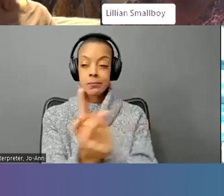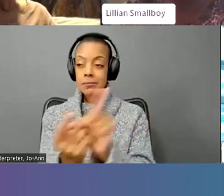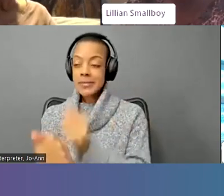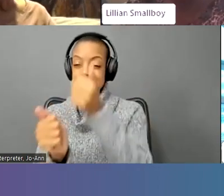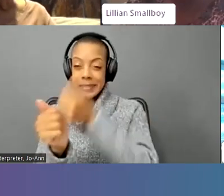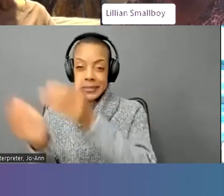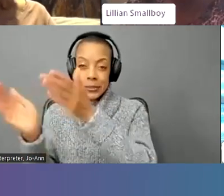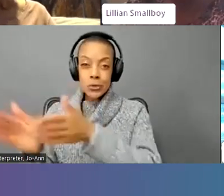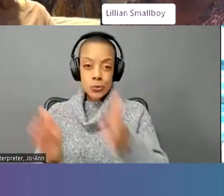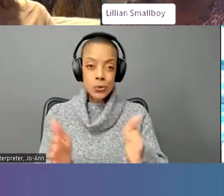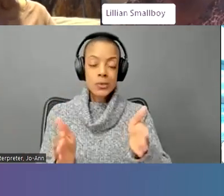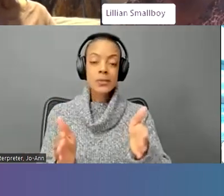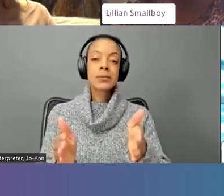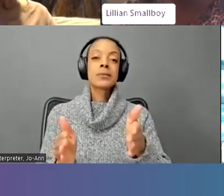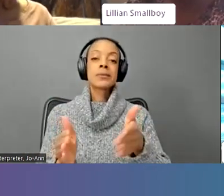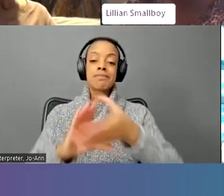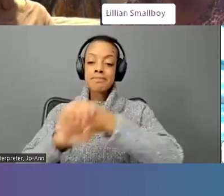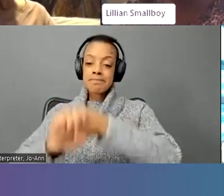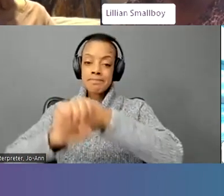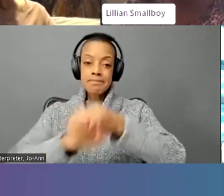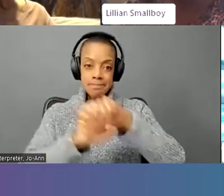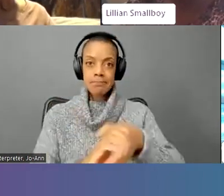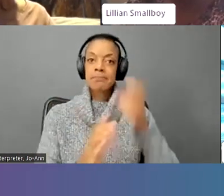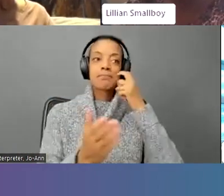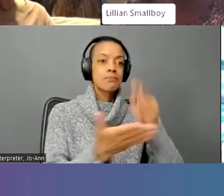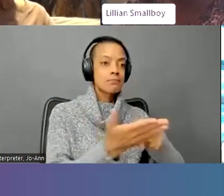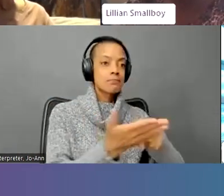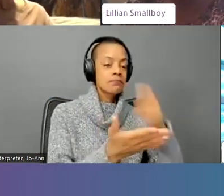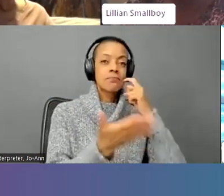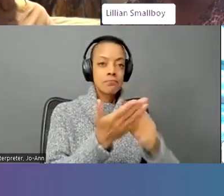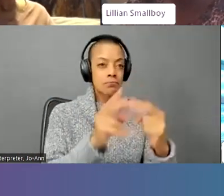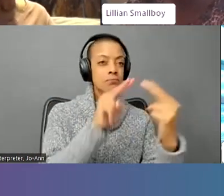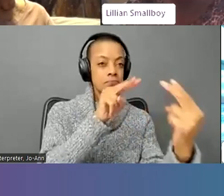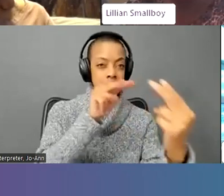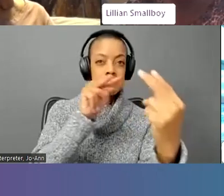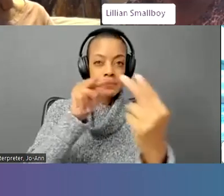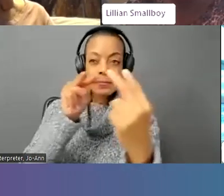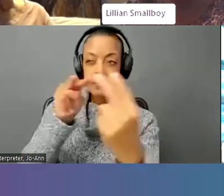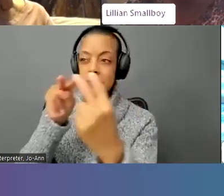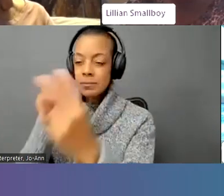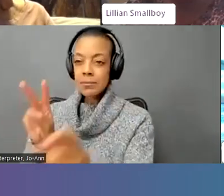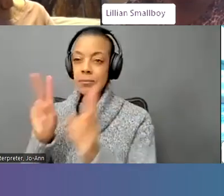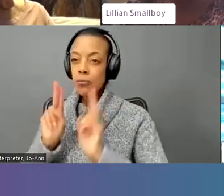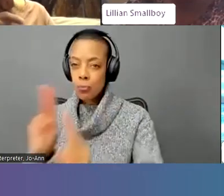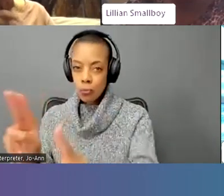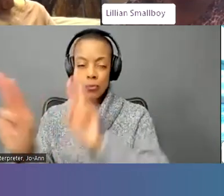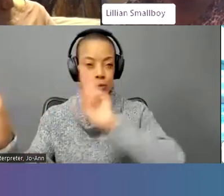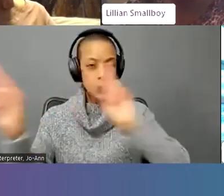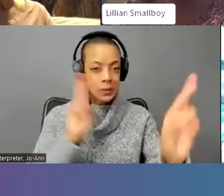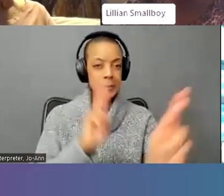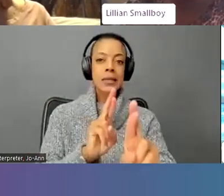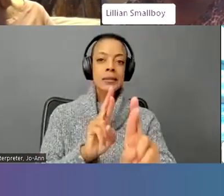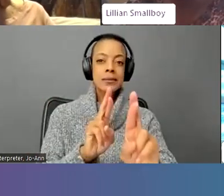so grateful that we acknowledged them, you know, and we gave them that honor and that respect in